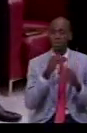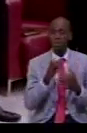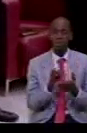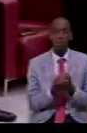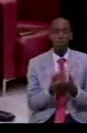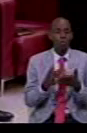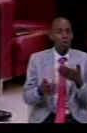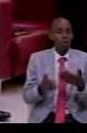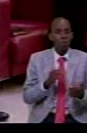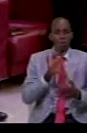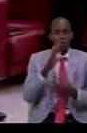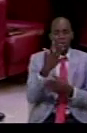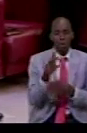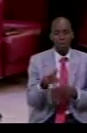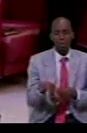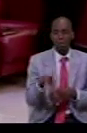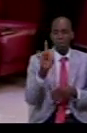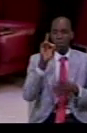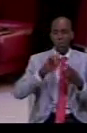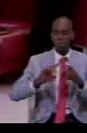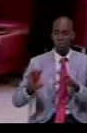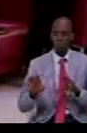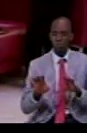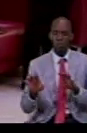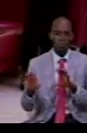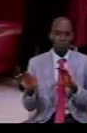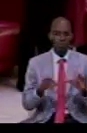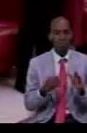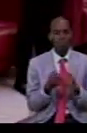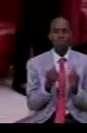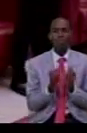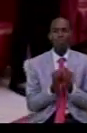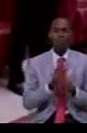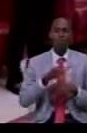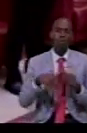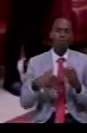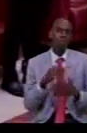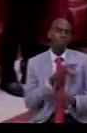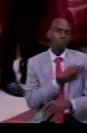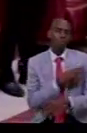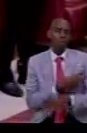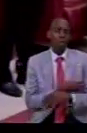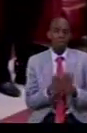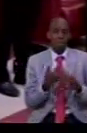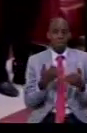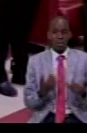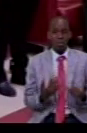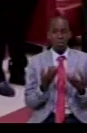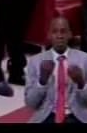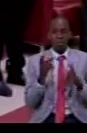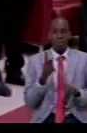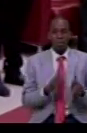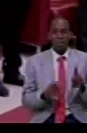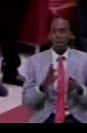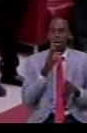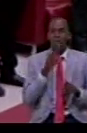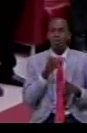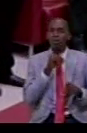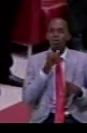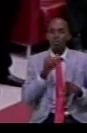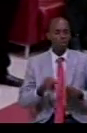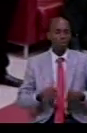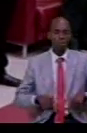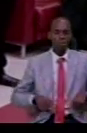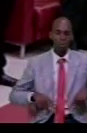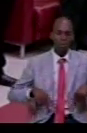all thy might. But what do we see? Many are not really living up to the expectation. As regards the global crusade